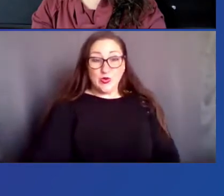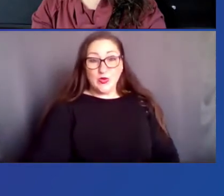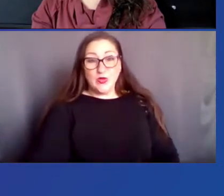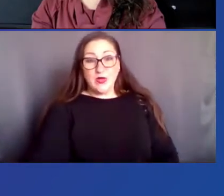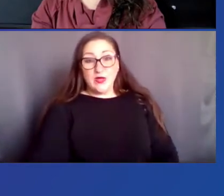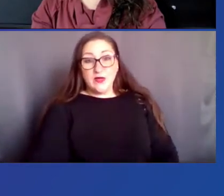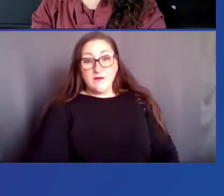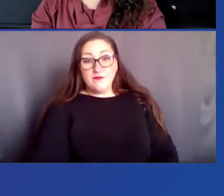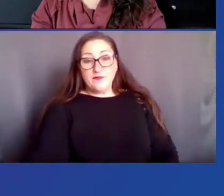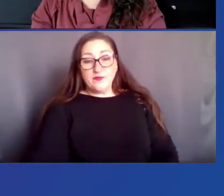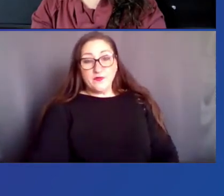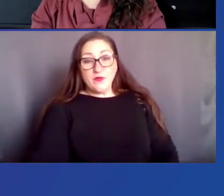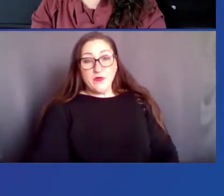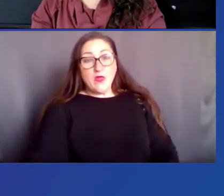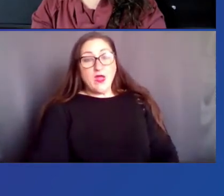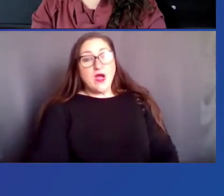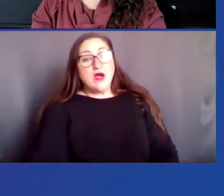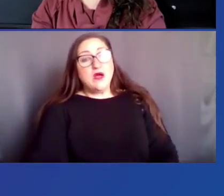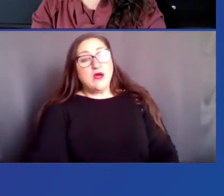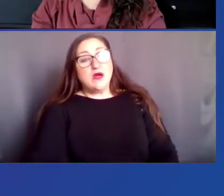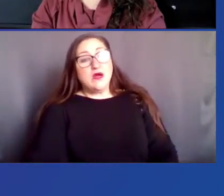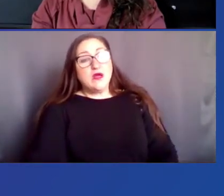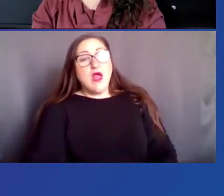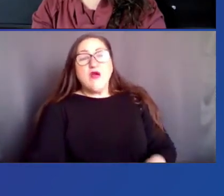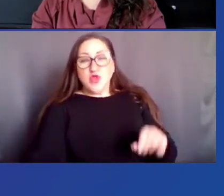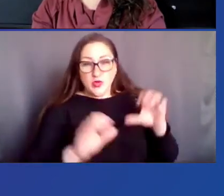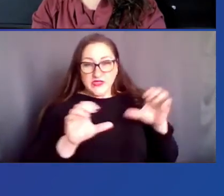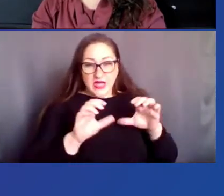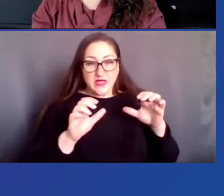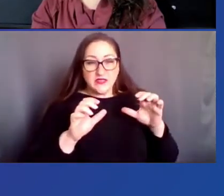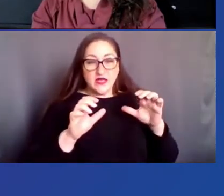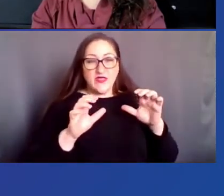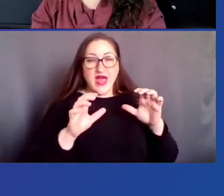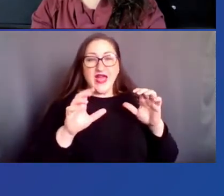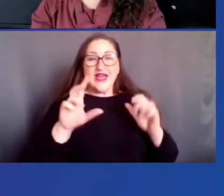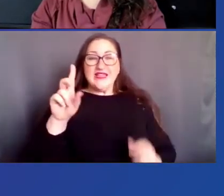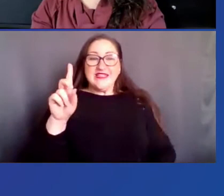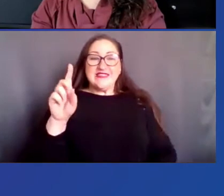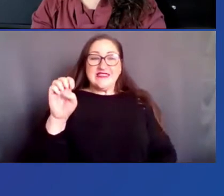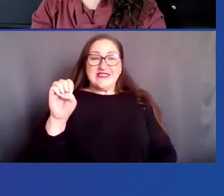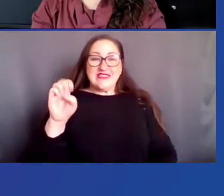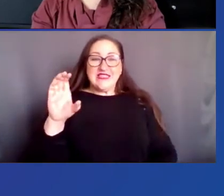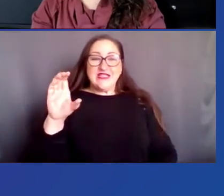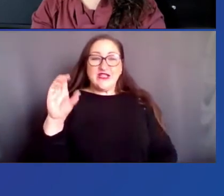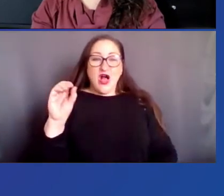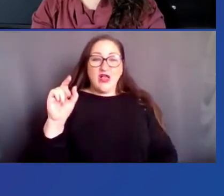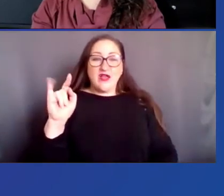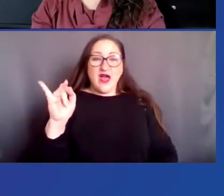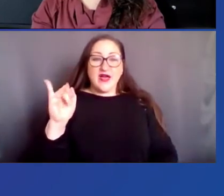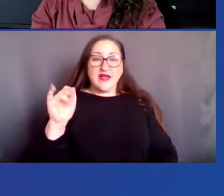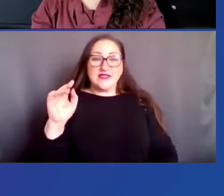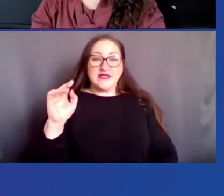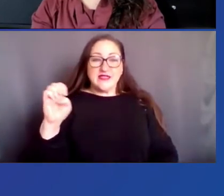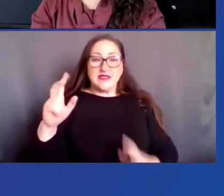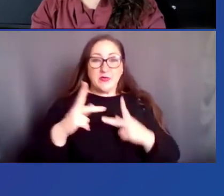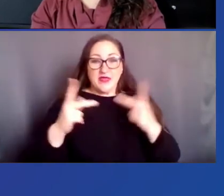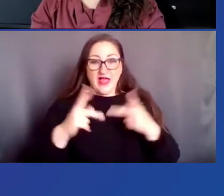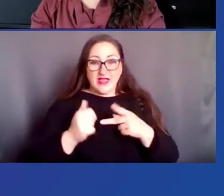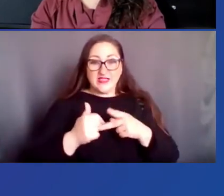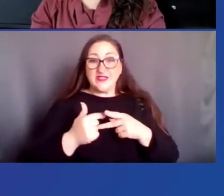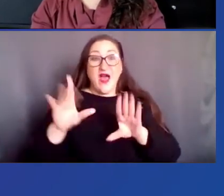after an action that Decolonize This Place did against the Whitney Museum, for example, 9 weeks